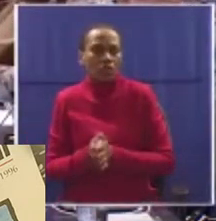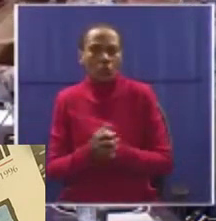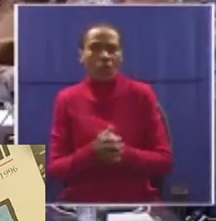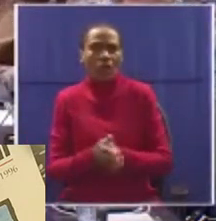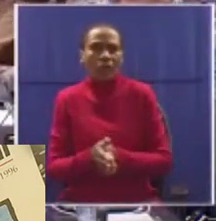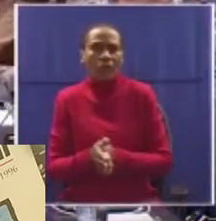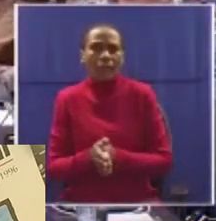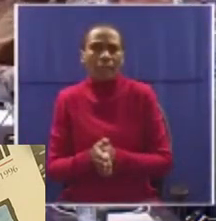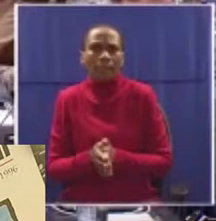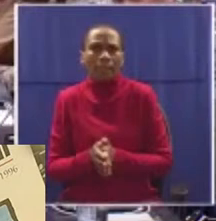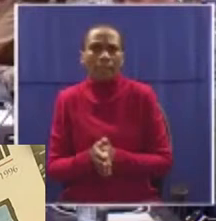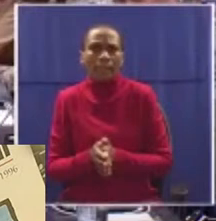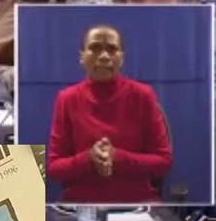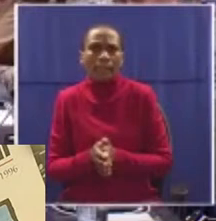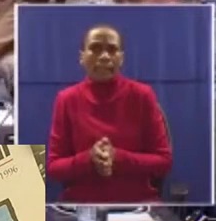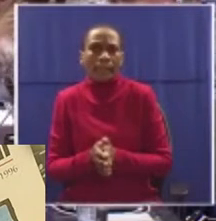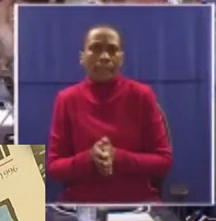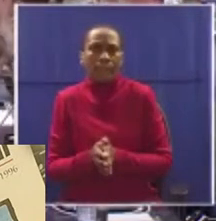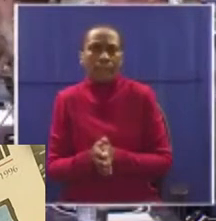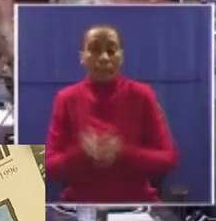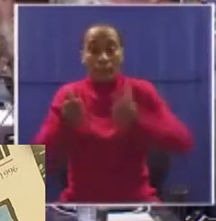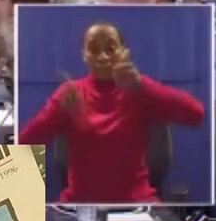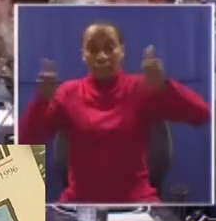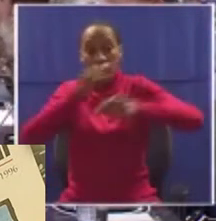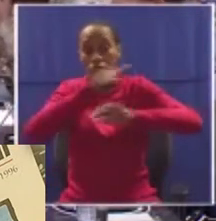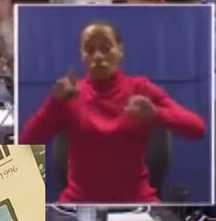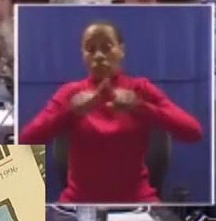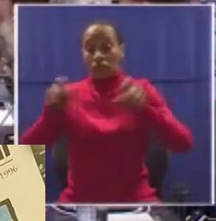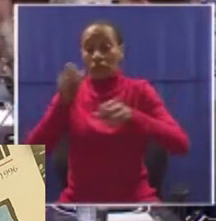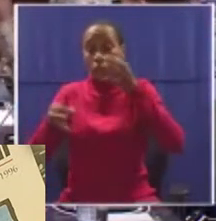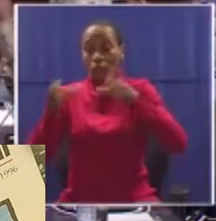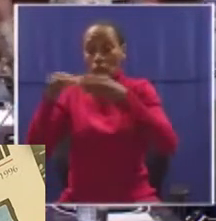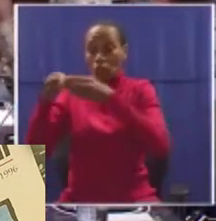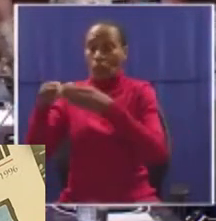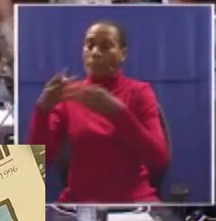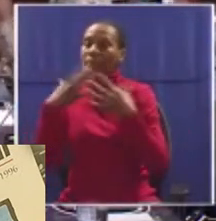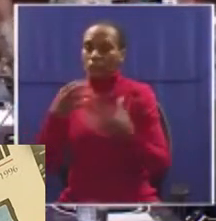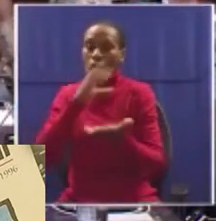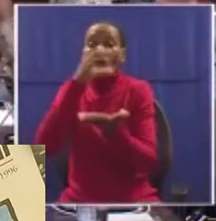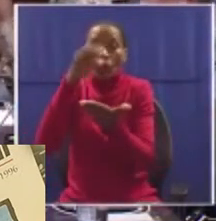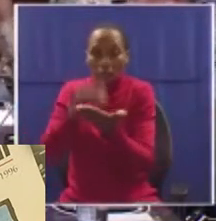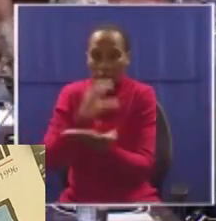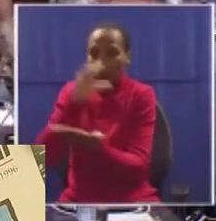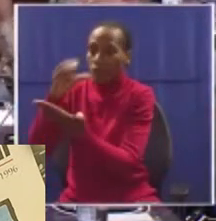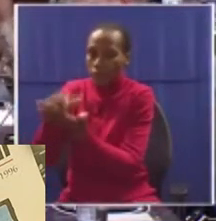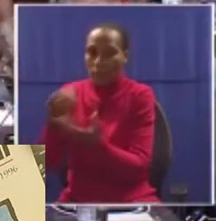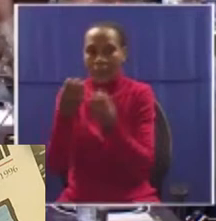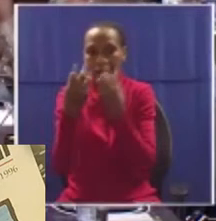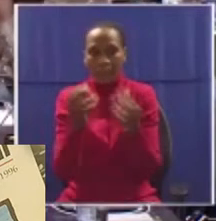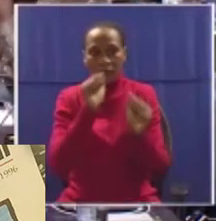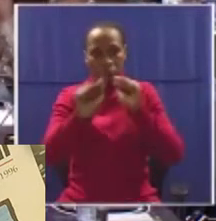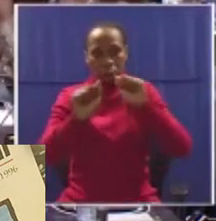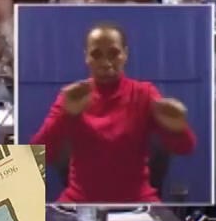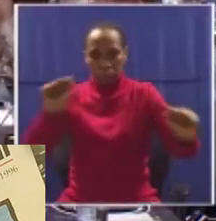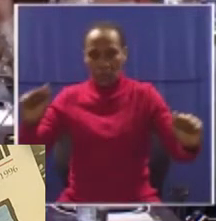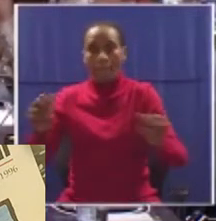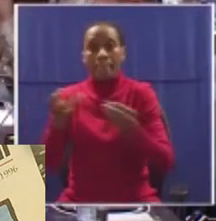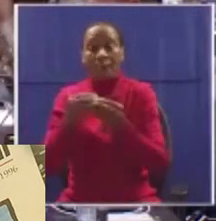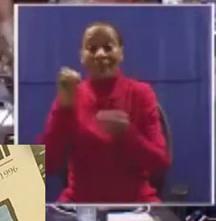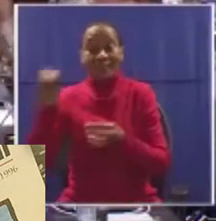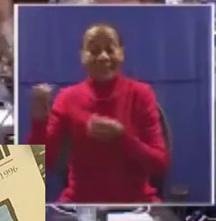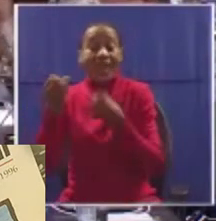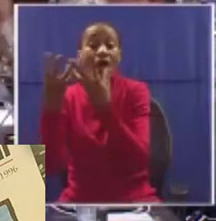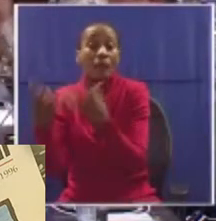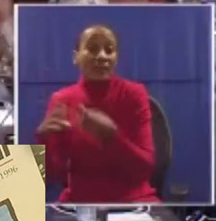I will thus now ask the whoops to confirm the numbers of their members present on the